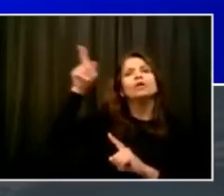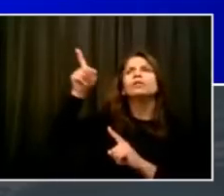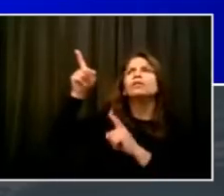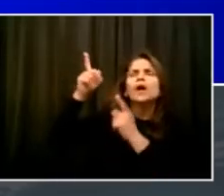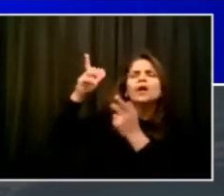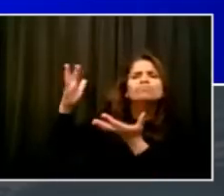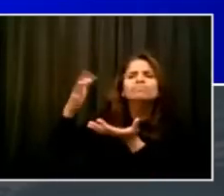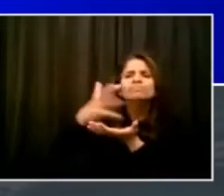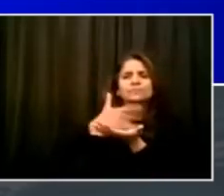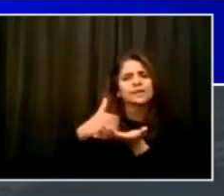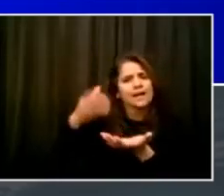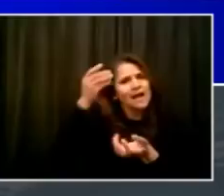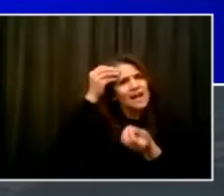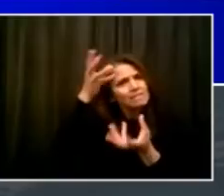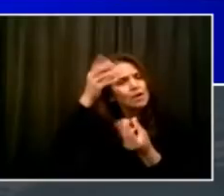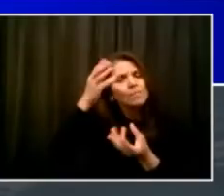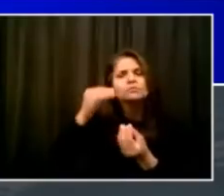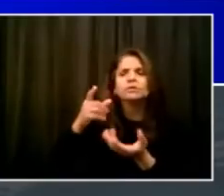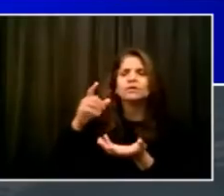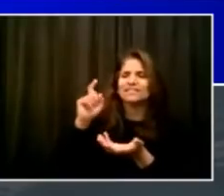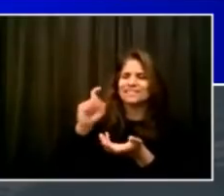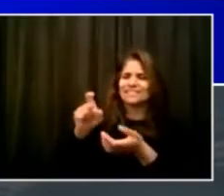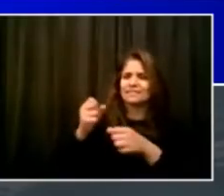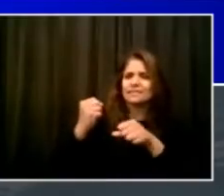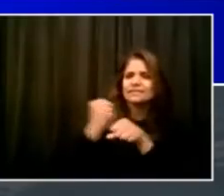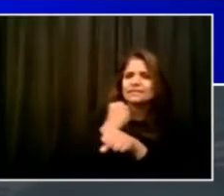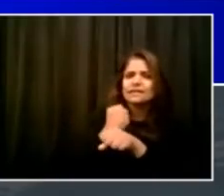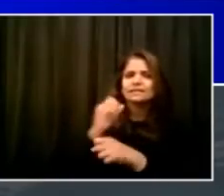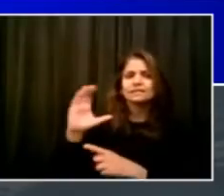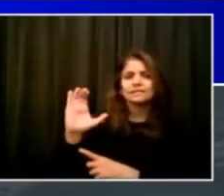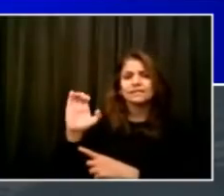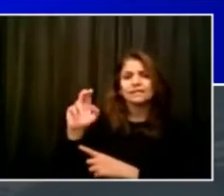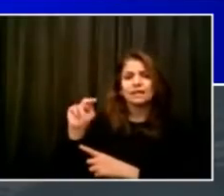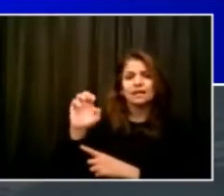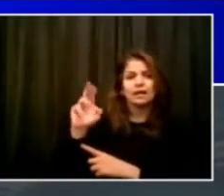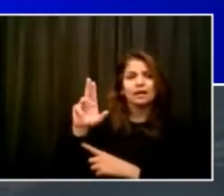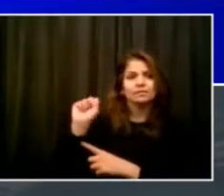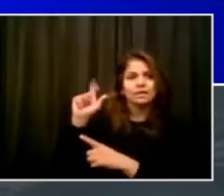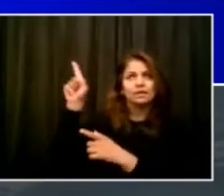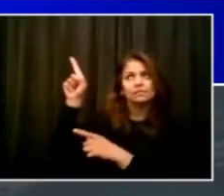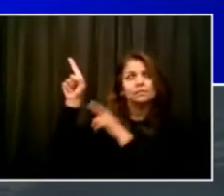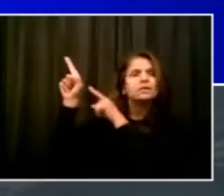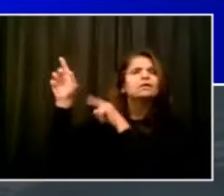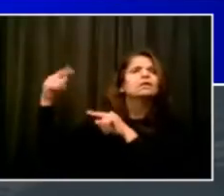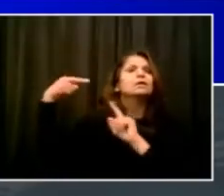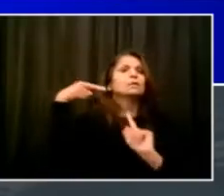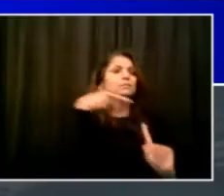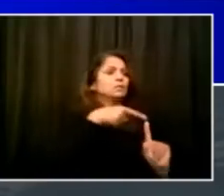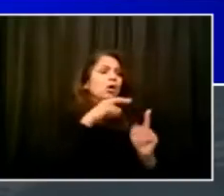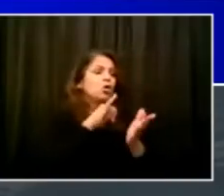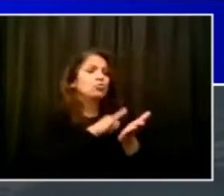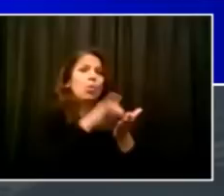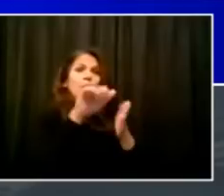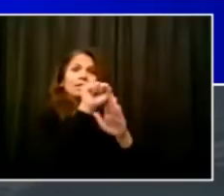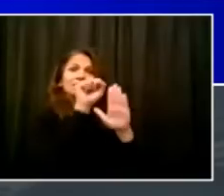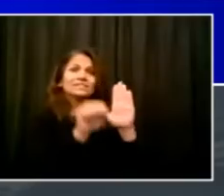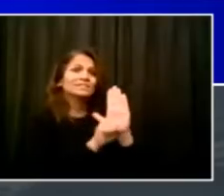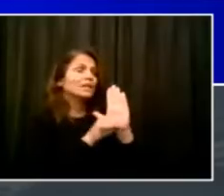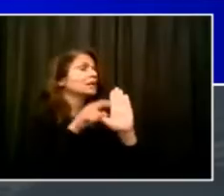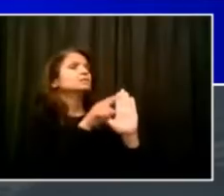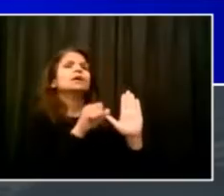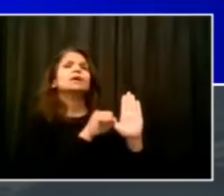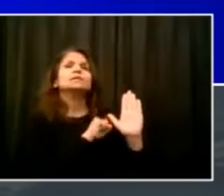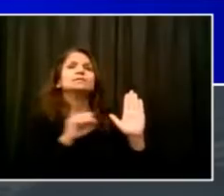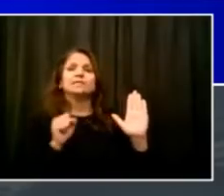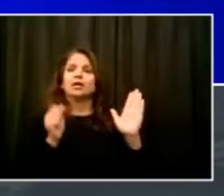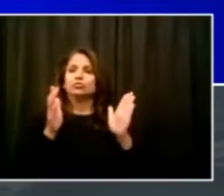our Congress members have fought for us, but we want all the members of the House and Senate to pay attention to the nation's largest city, the epicenter of the crisis, and